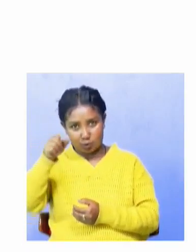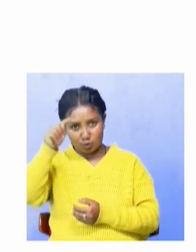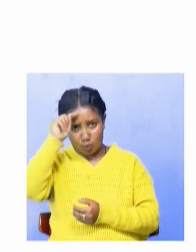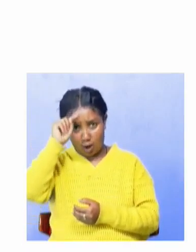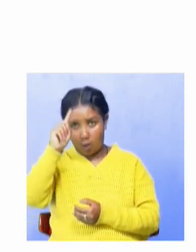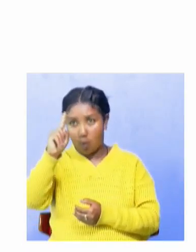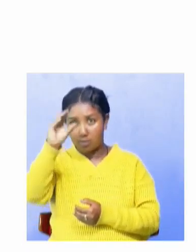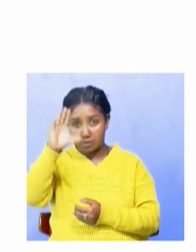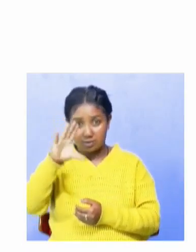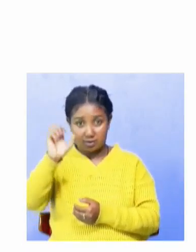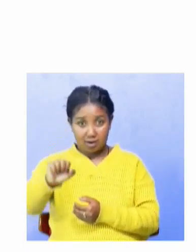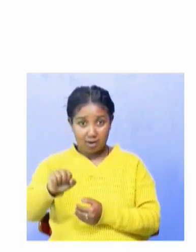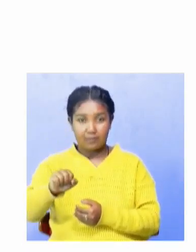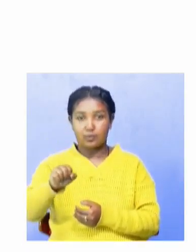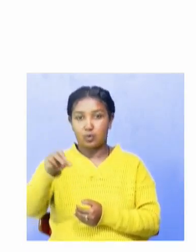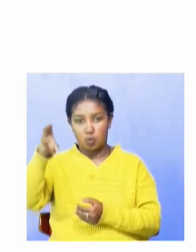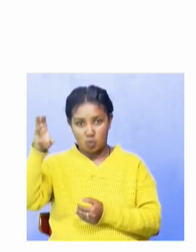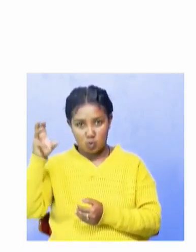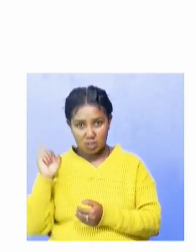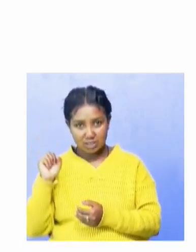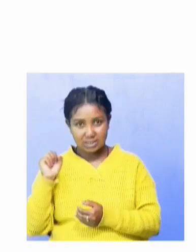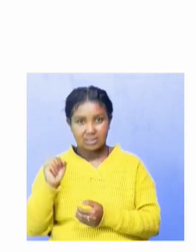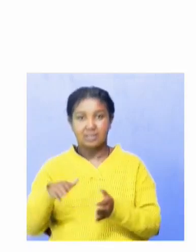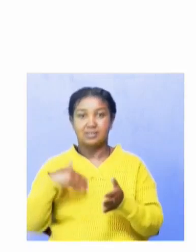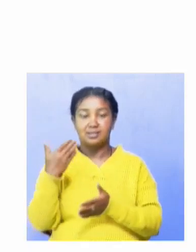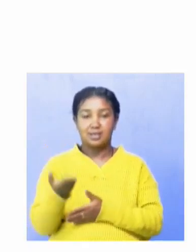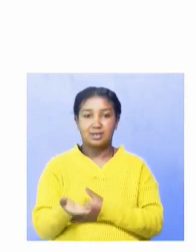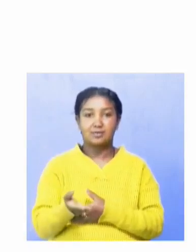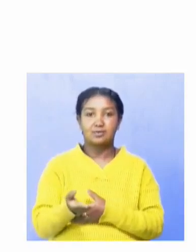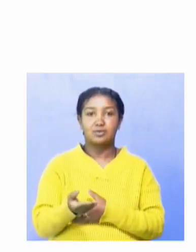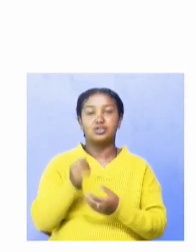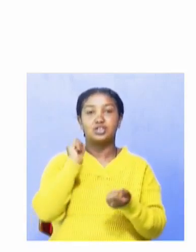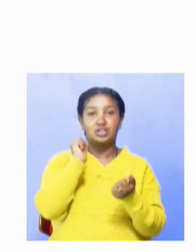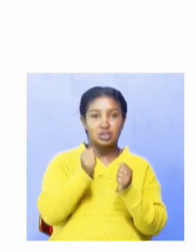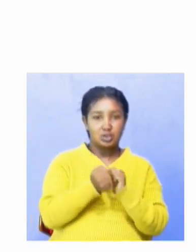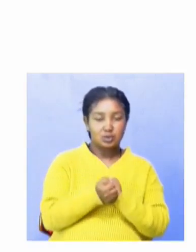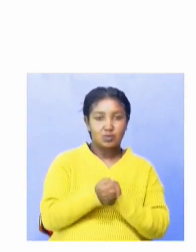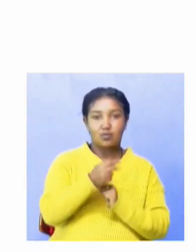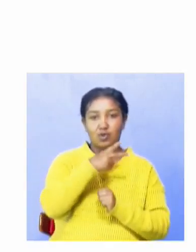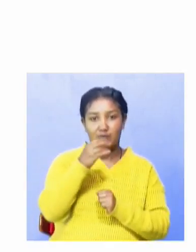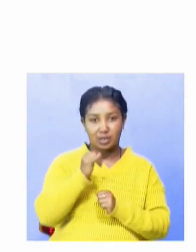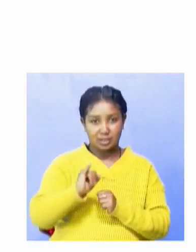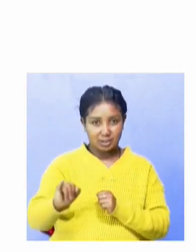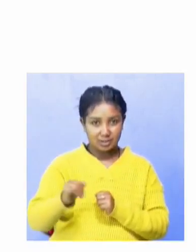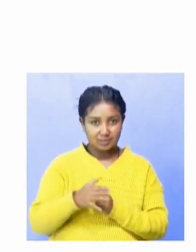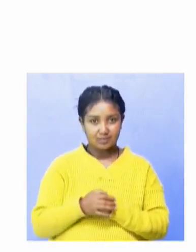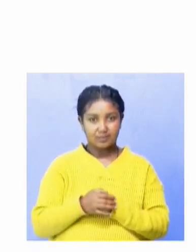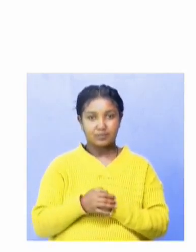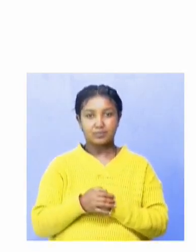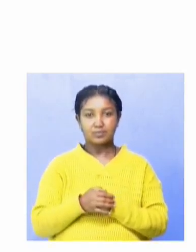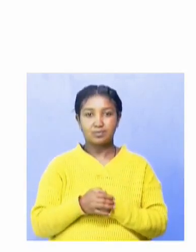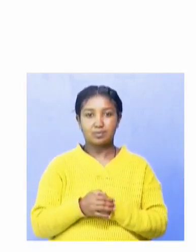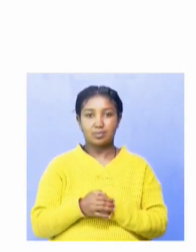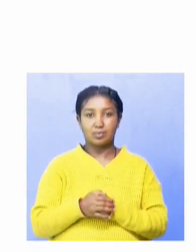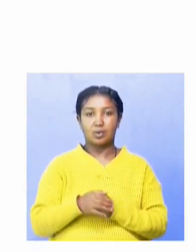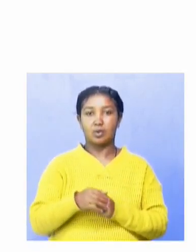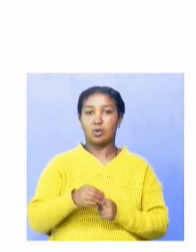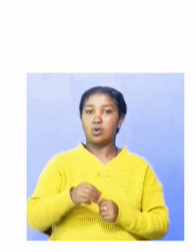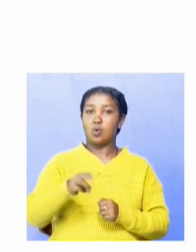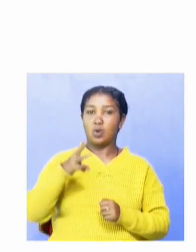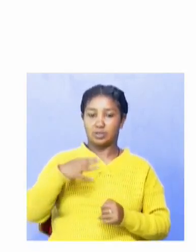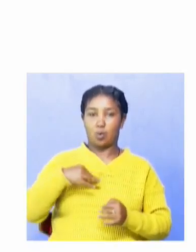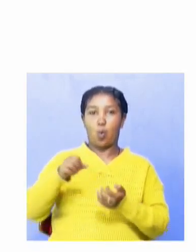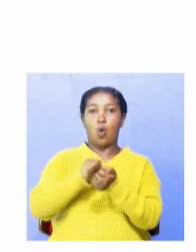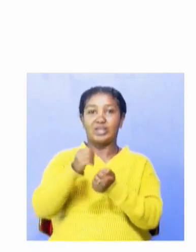Tola is one person, was, then this should be changed into verb ing. Was washing